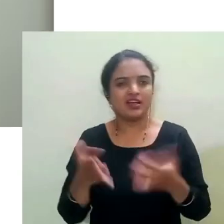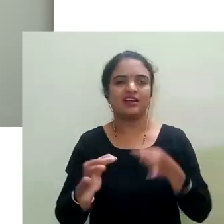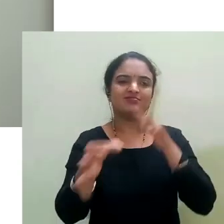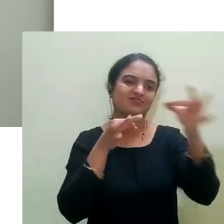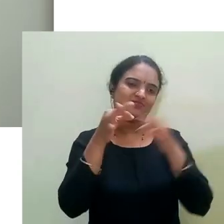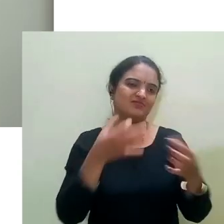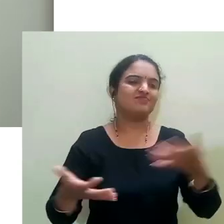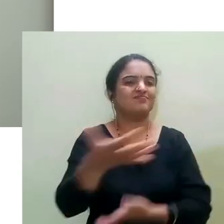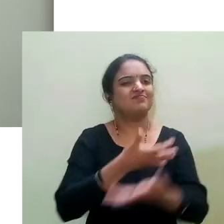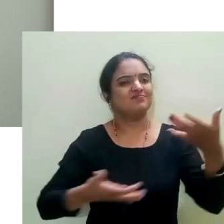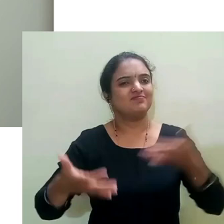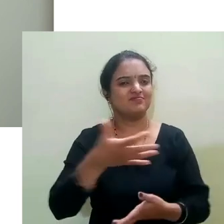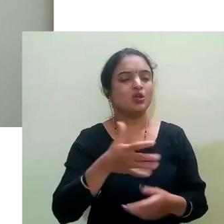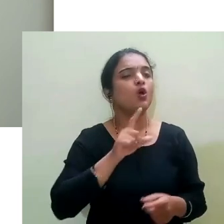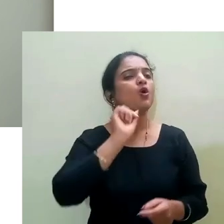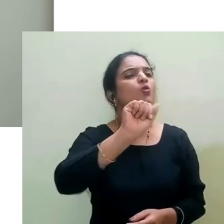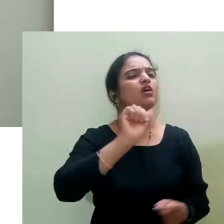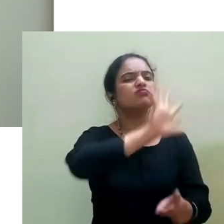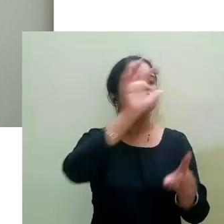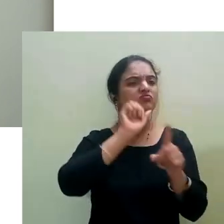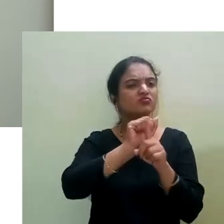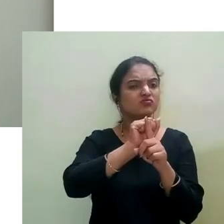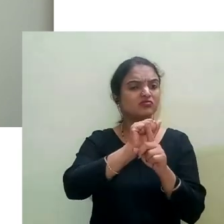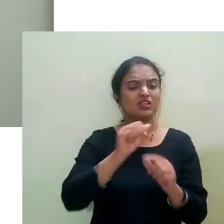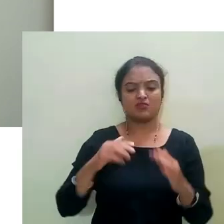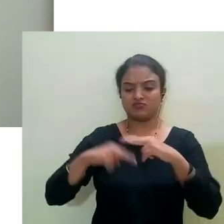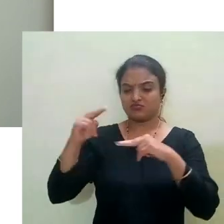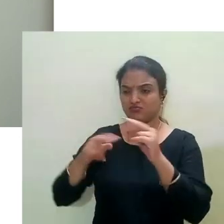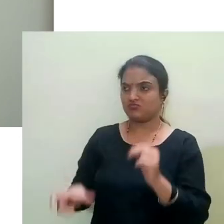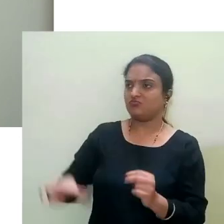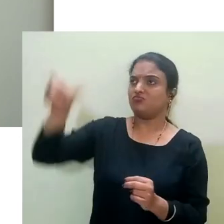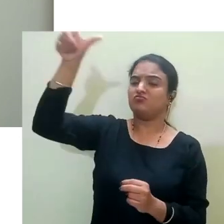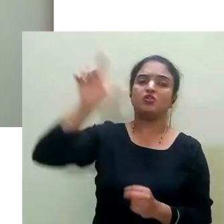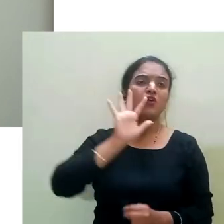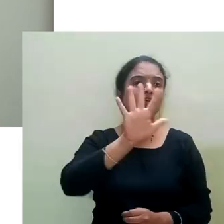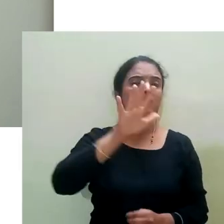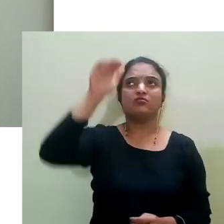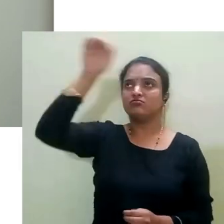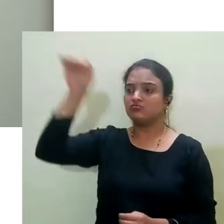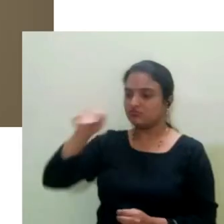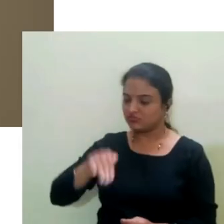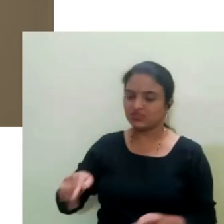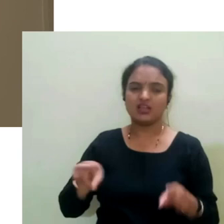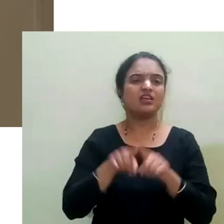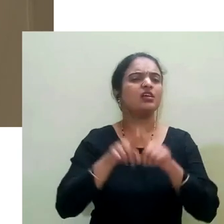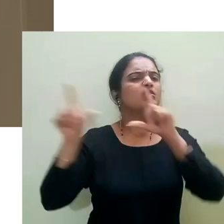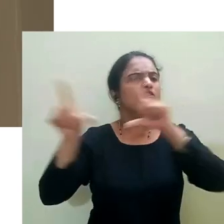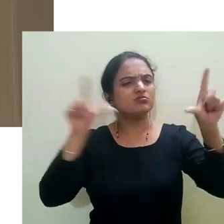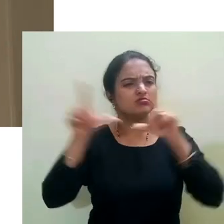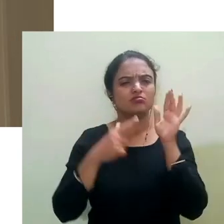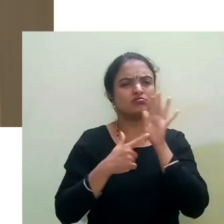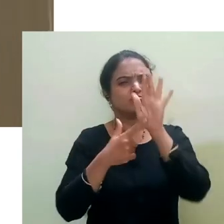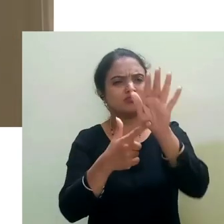The building is visualized as an exciting cultural hub with 5 galleries spread over different levels,